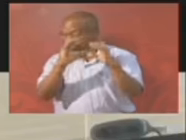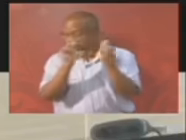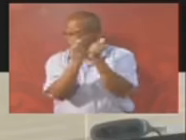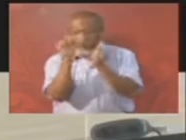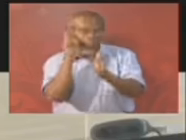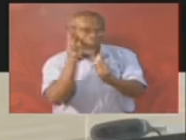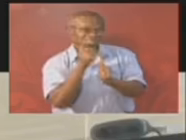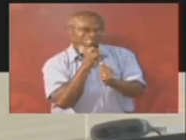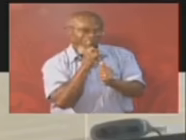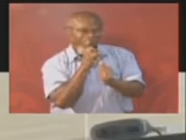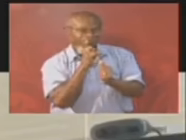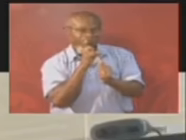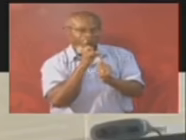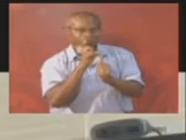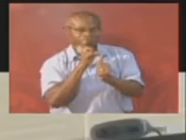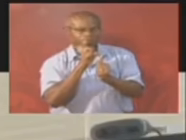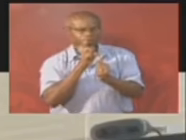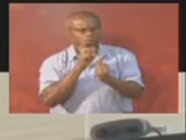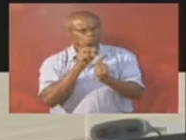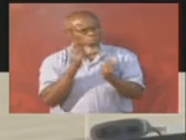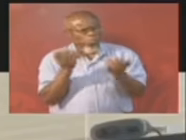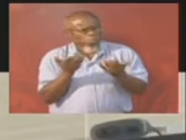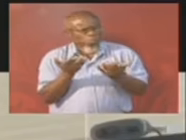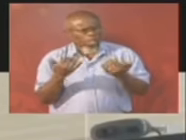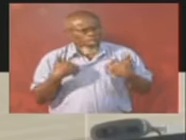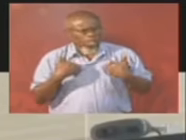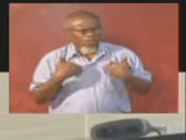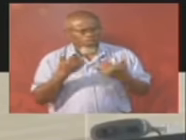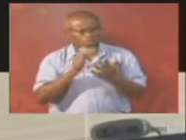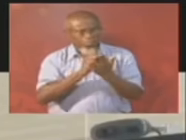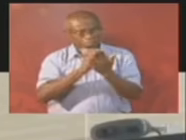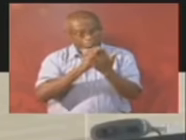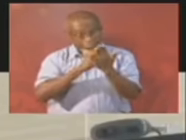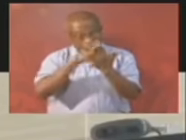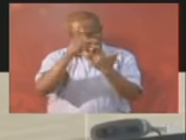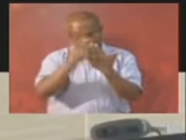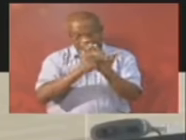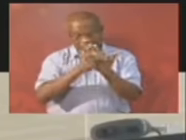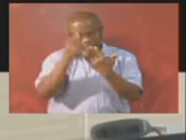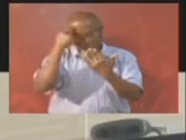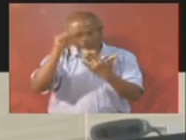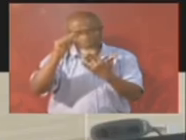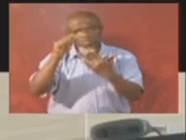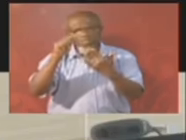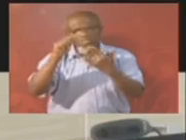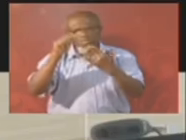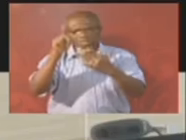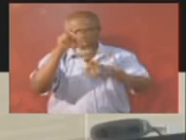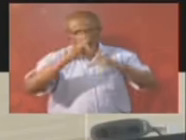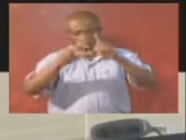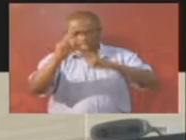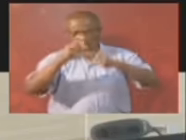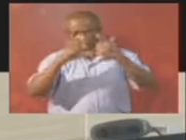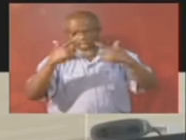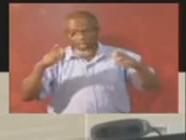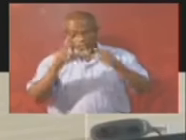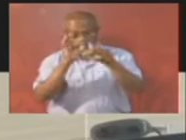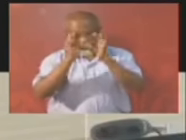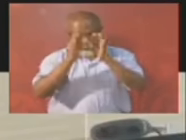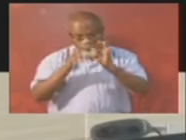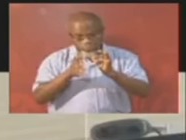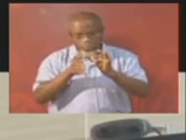further guidance or policy is there for sign language interpreters as a response? And Dr.